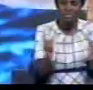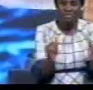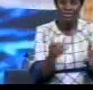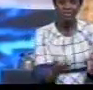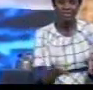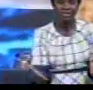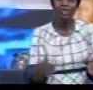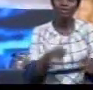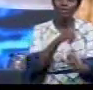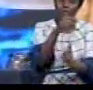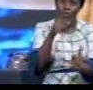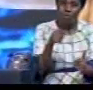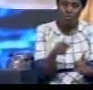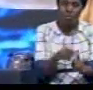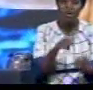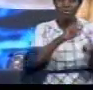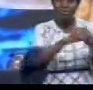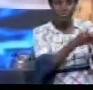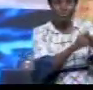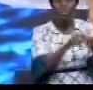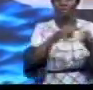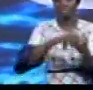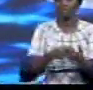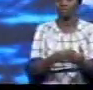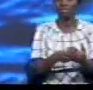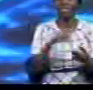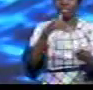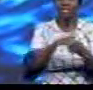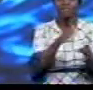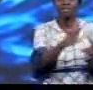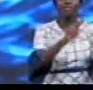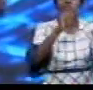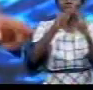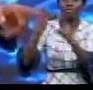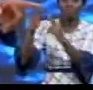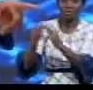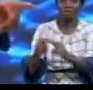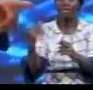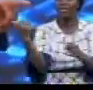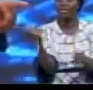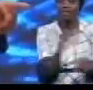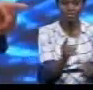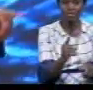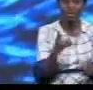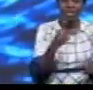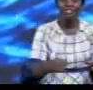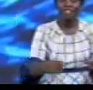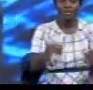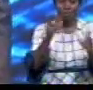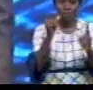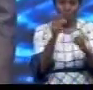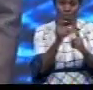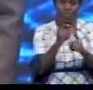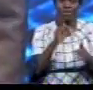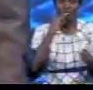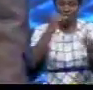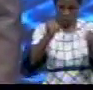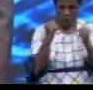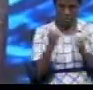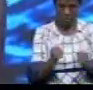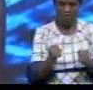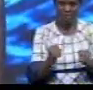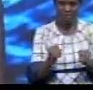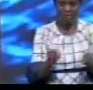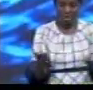say it in your community, anywhere. The word is powerful here in church. The word will